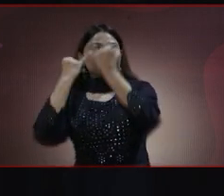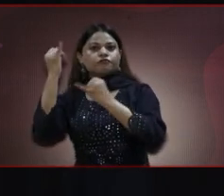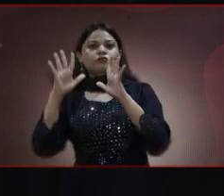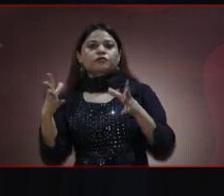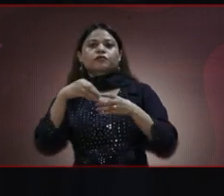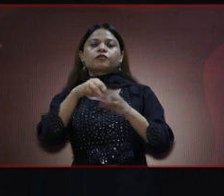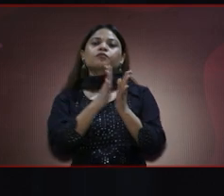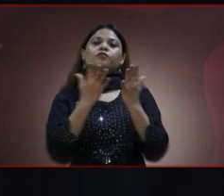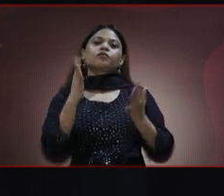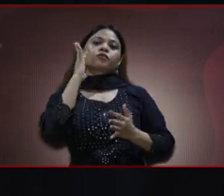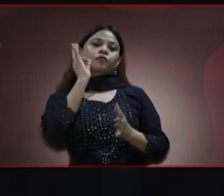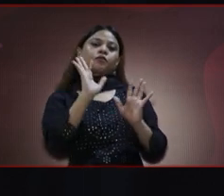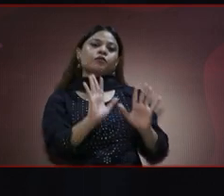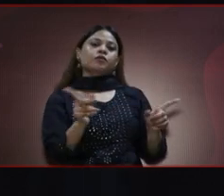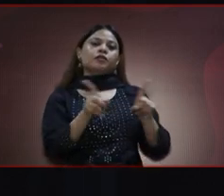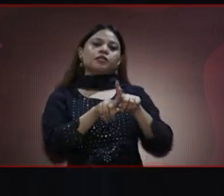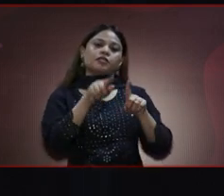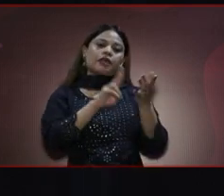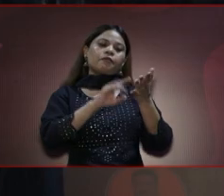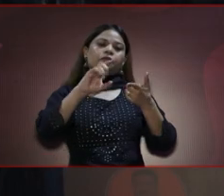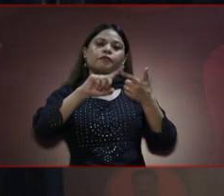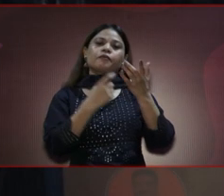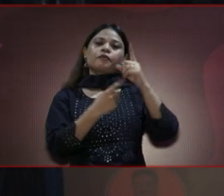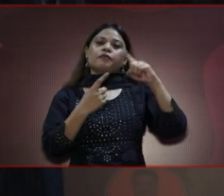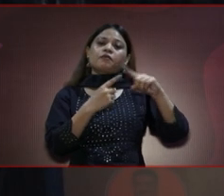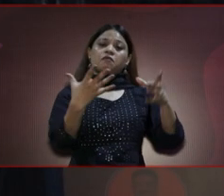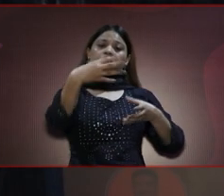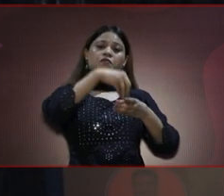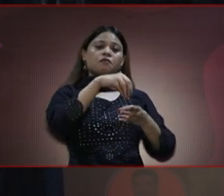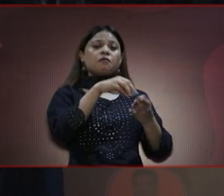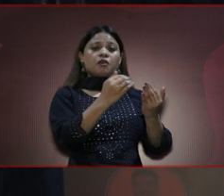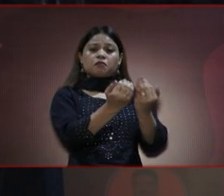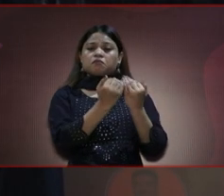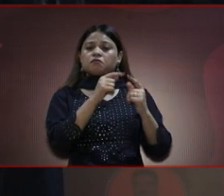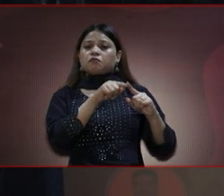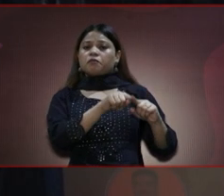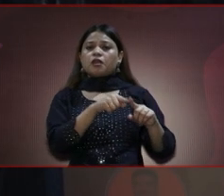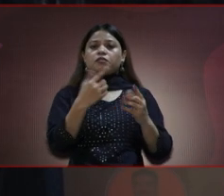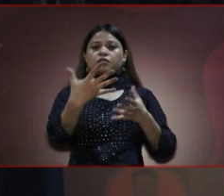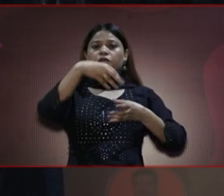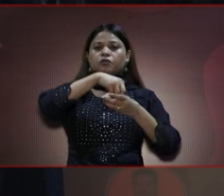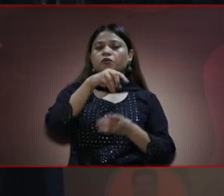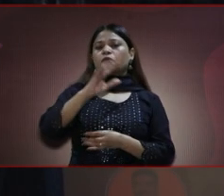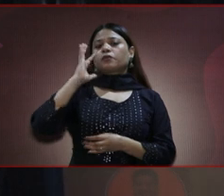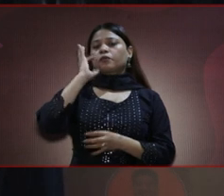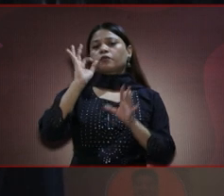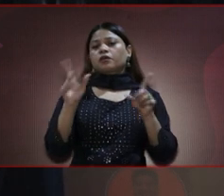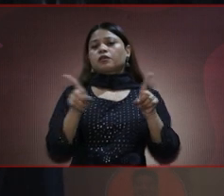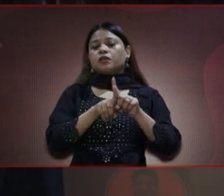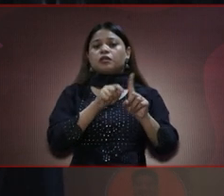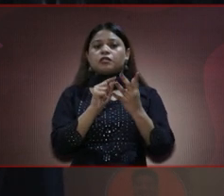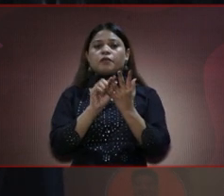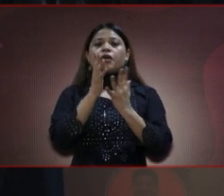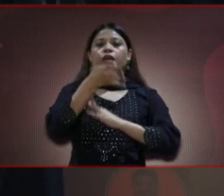This is where NCERT's contribution is invaluable, delivering high quality education at accessible